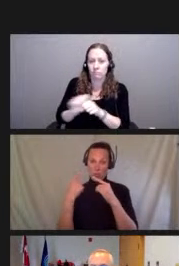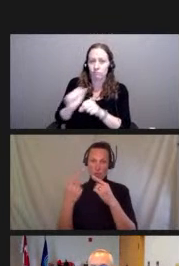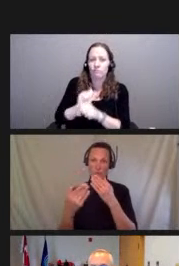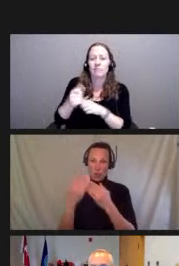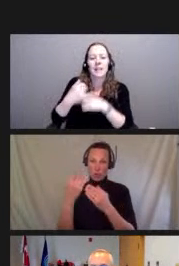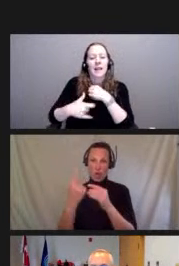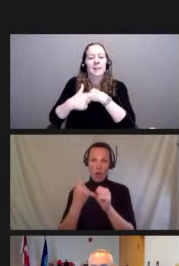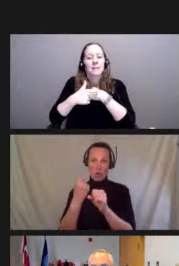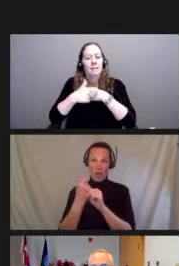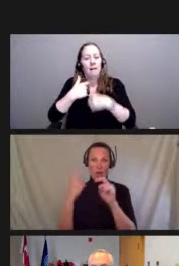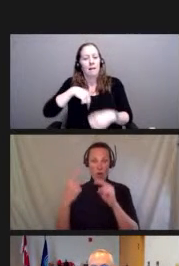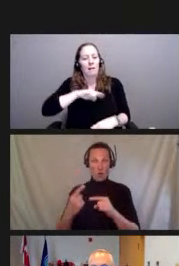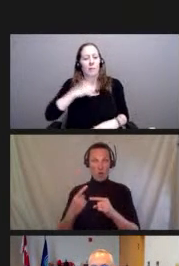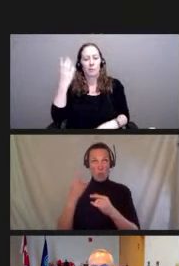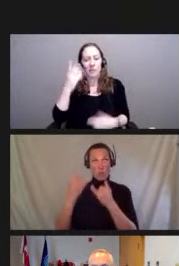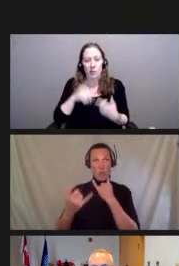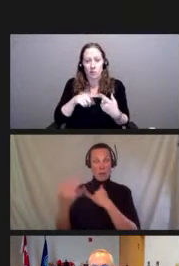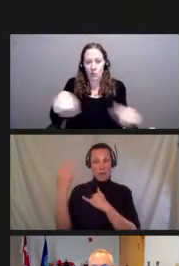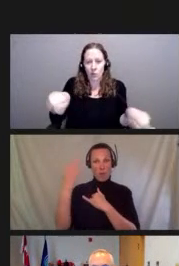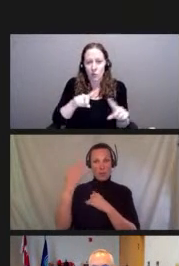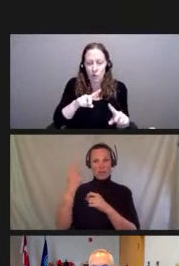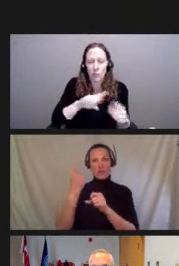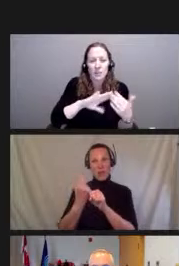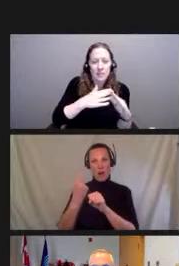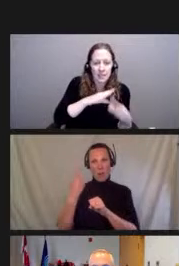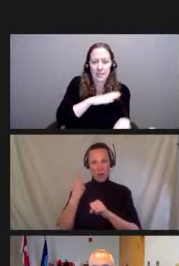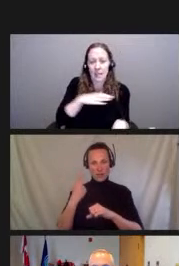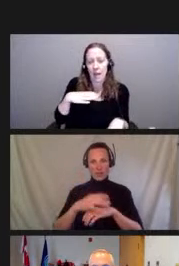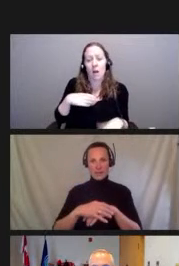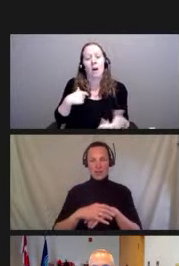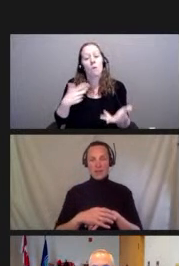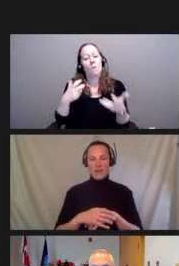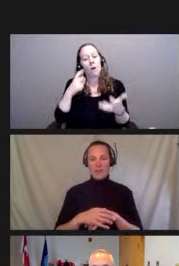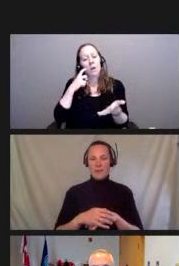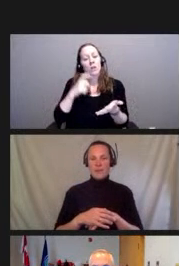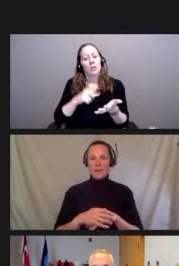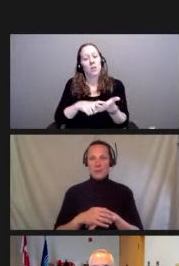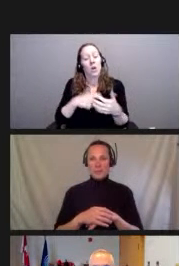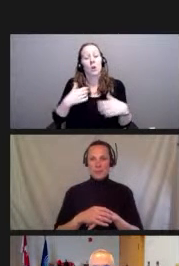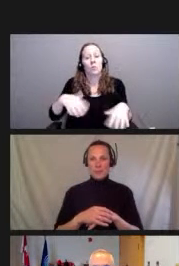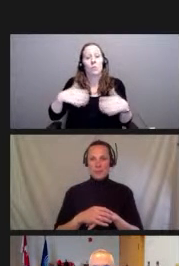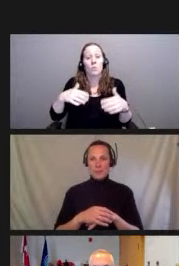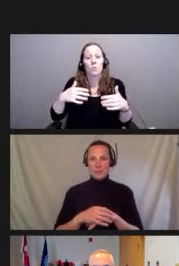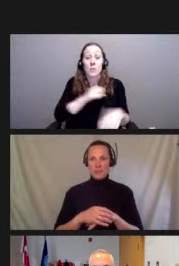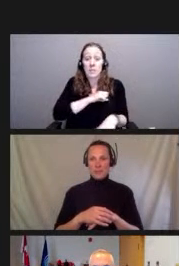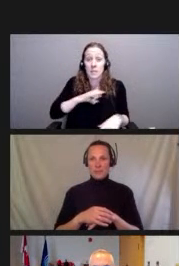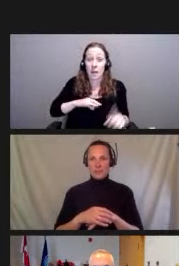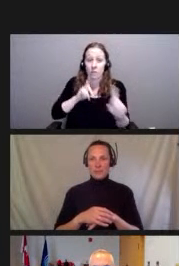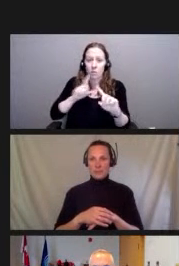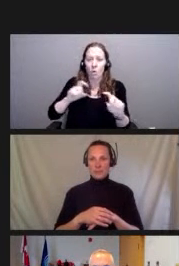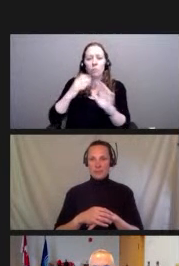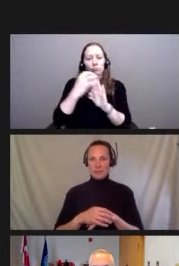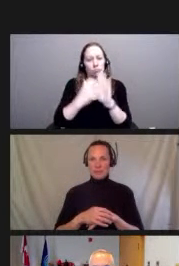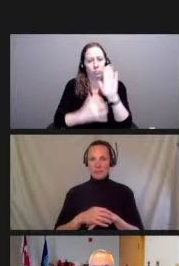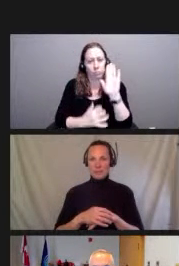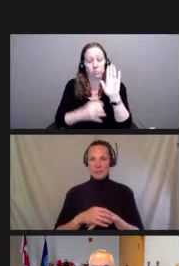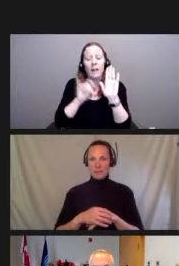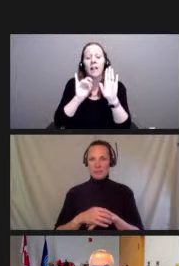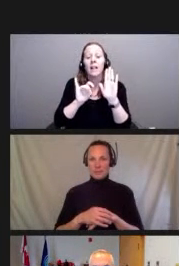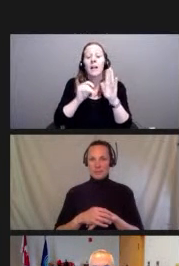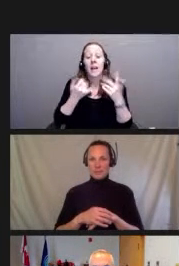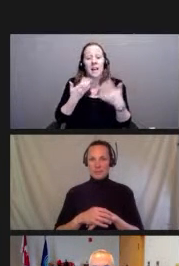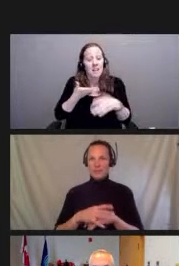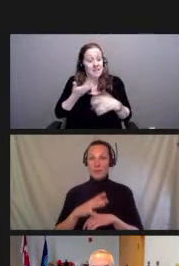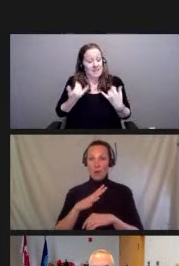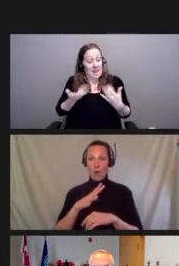Council. As such, I just wanted to acknowledge there is quite a comprehensive staff report that will be released following